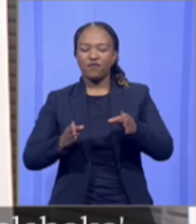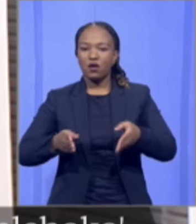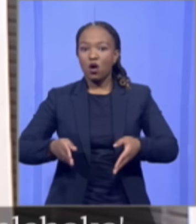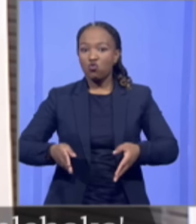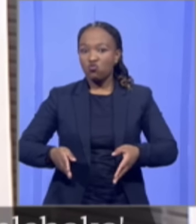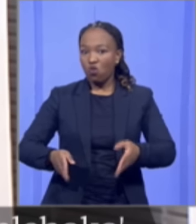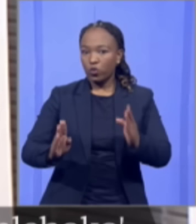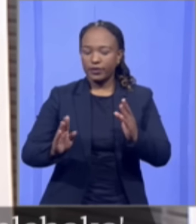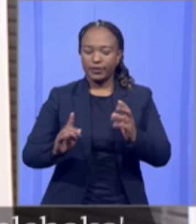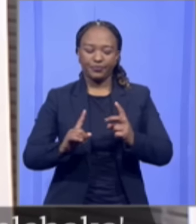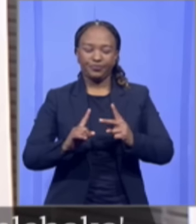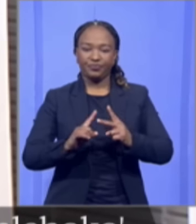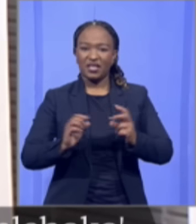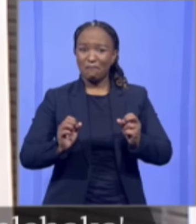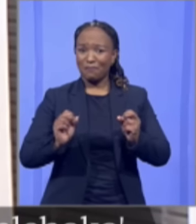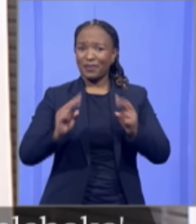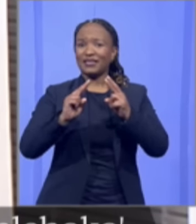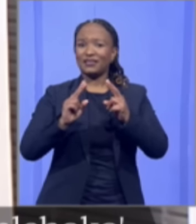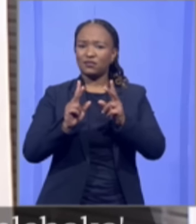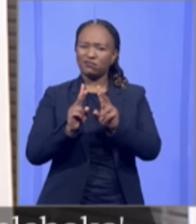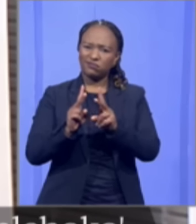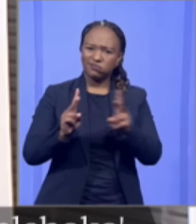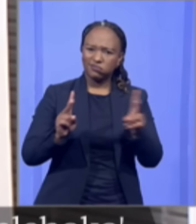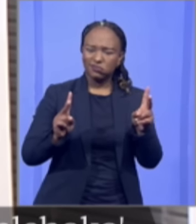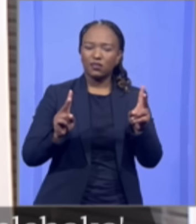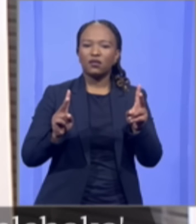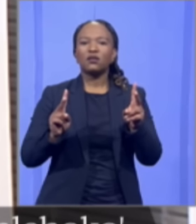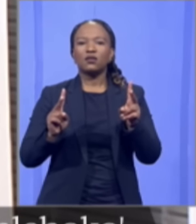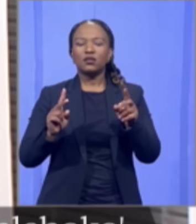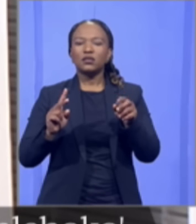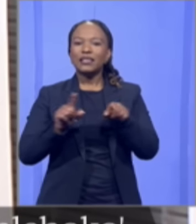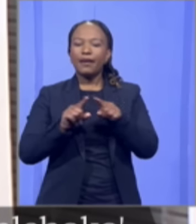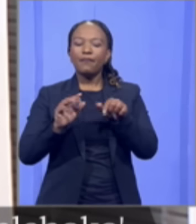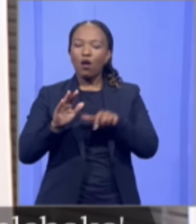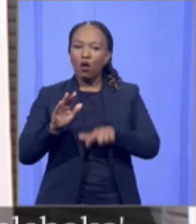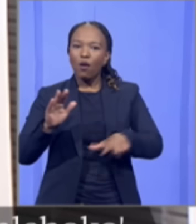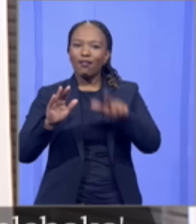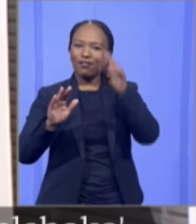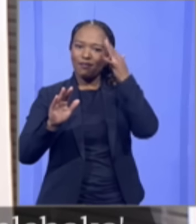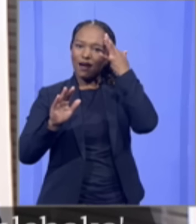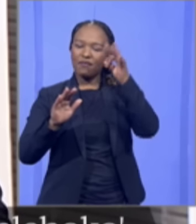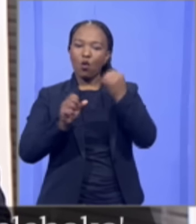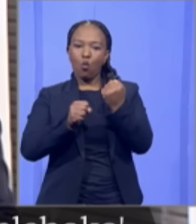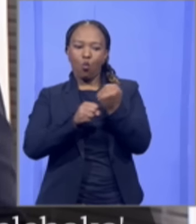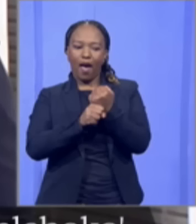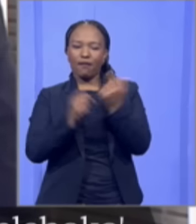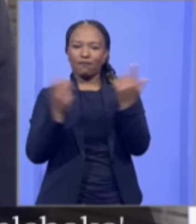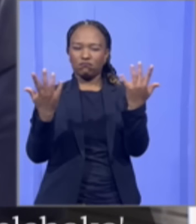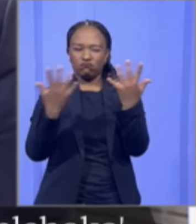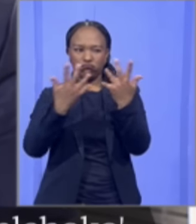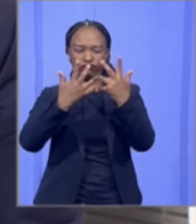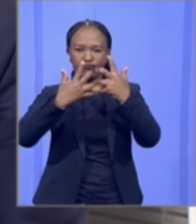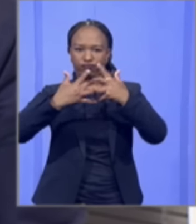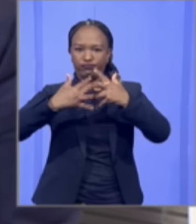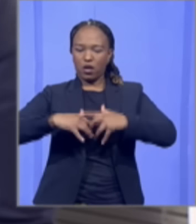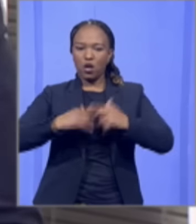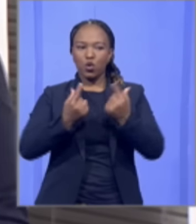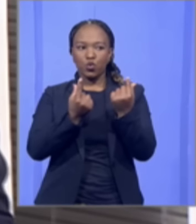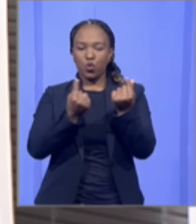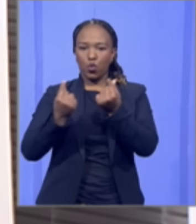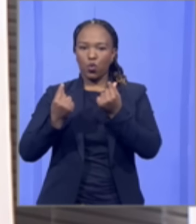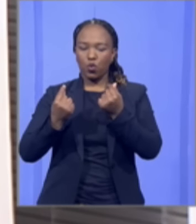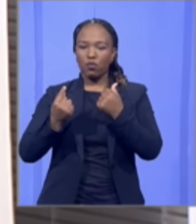urgent need for us to coordinate the work that we're doing with local government. Our view is very simple. If we